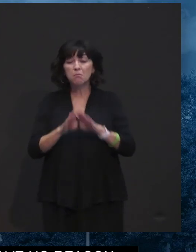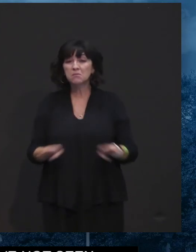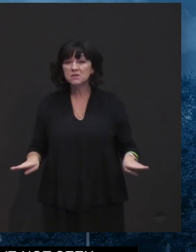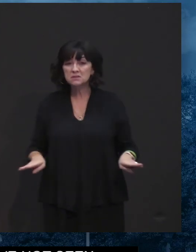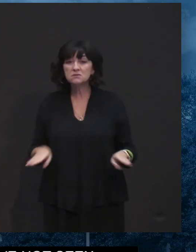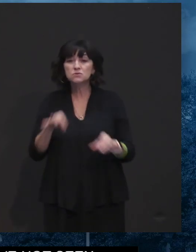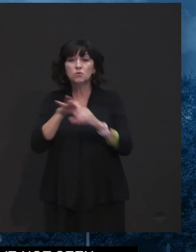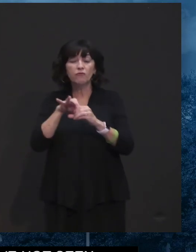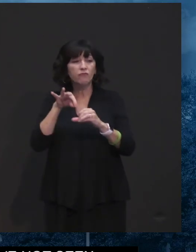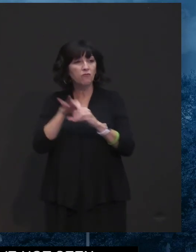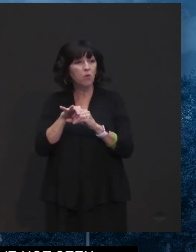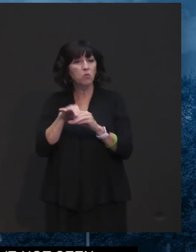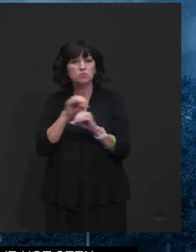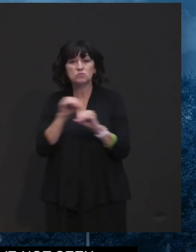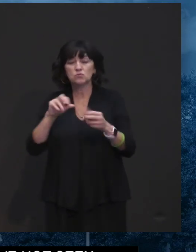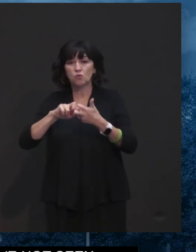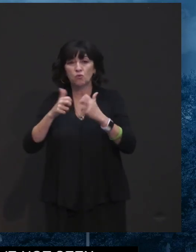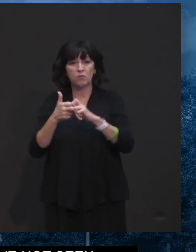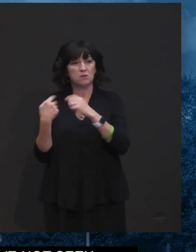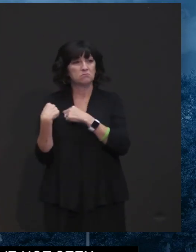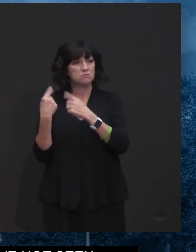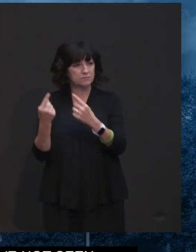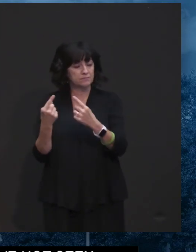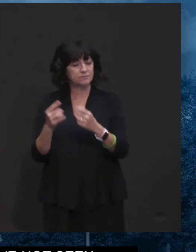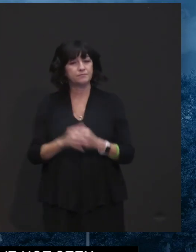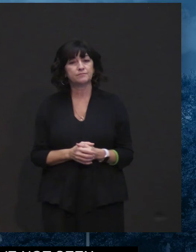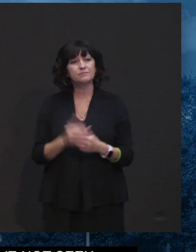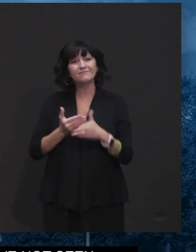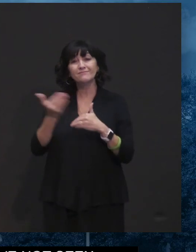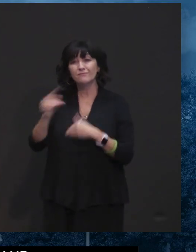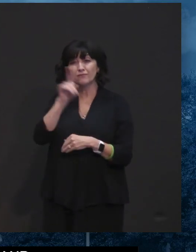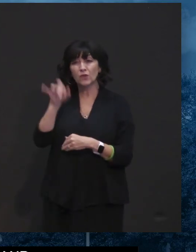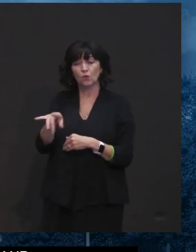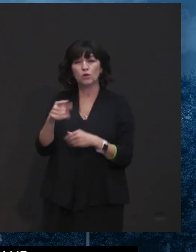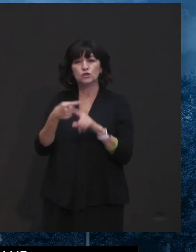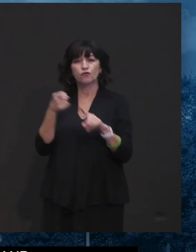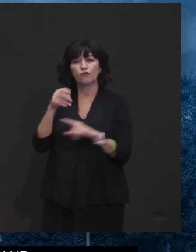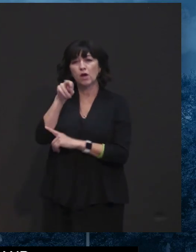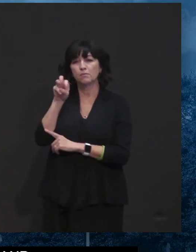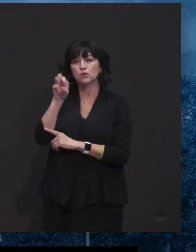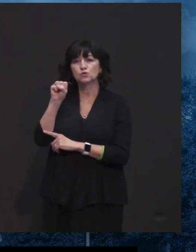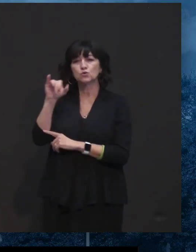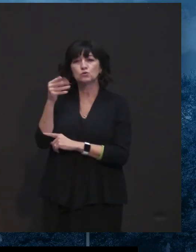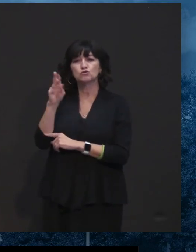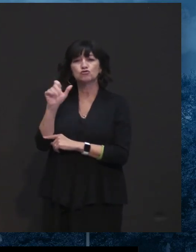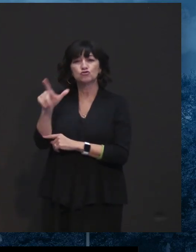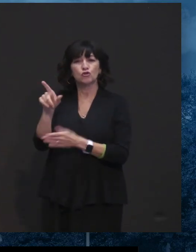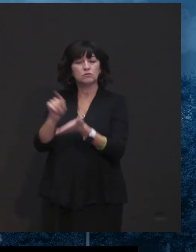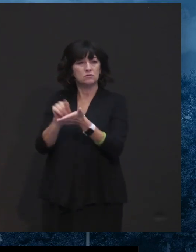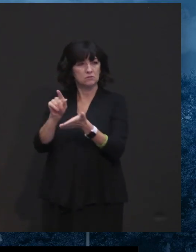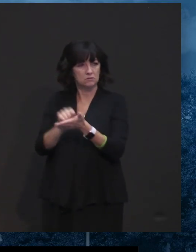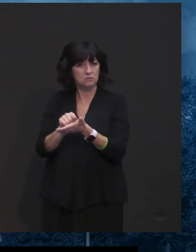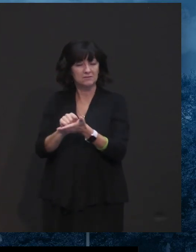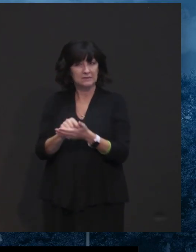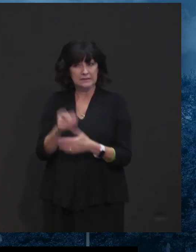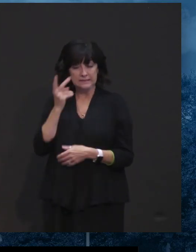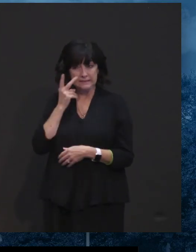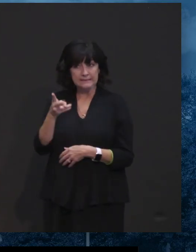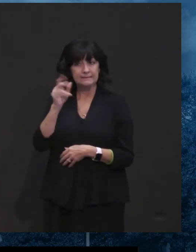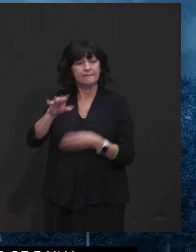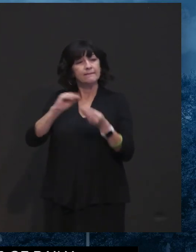Next question is from Sarah Gamard at the News Journal. The average number of daily COVID-19 cases in Delaware has increased